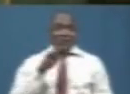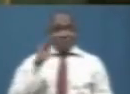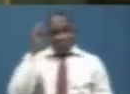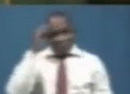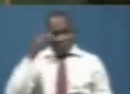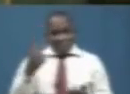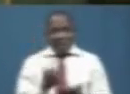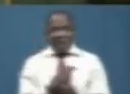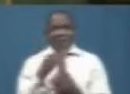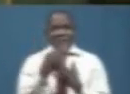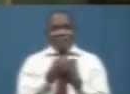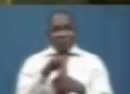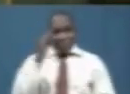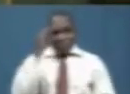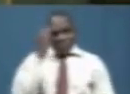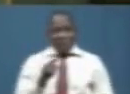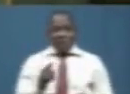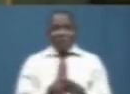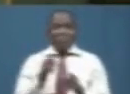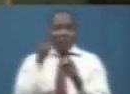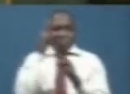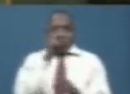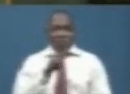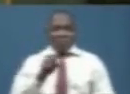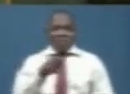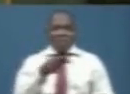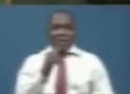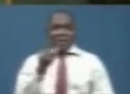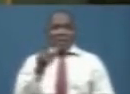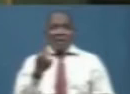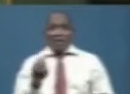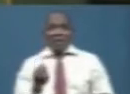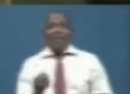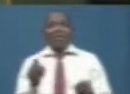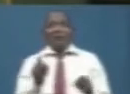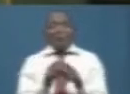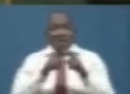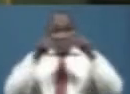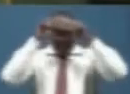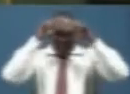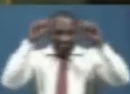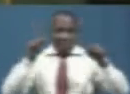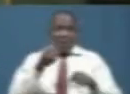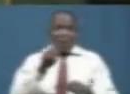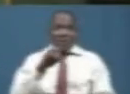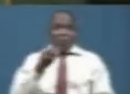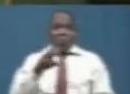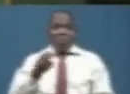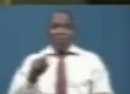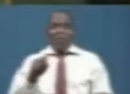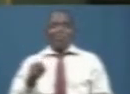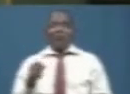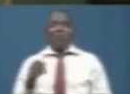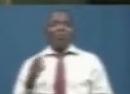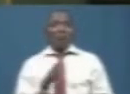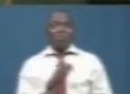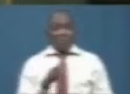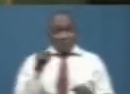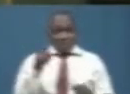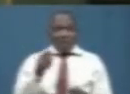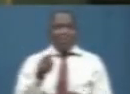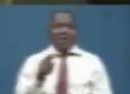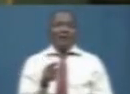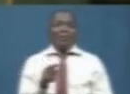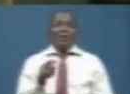Ghana's Foreign Minister, the Honorable Shelley Ayokobuche, and the President of the ECOWAS Commission, His Excellency